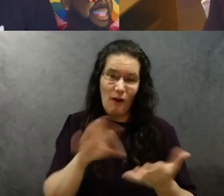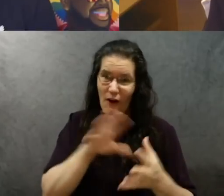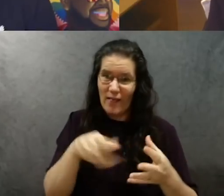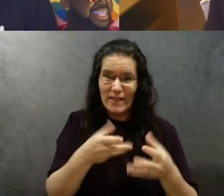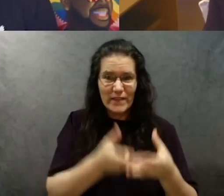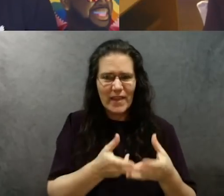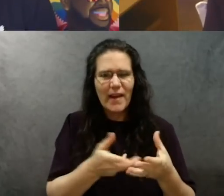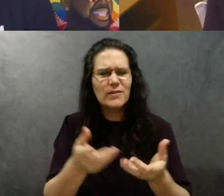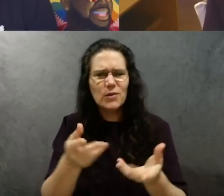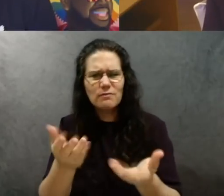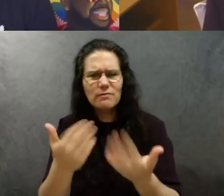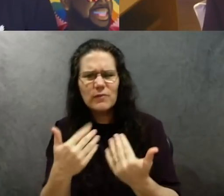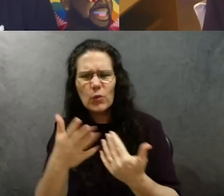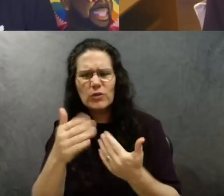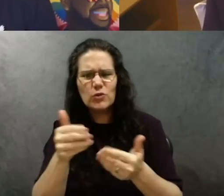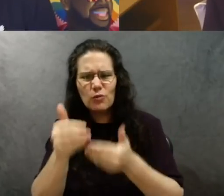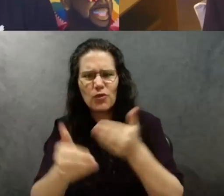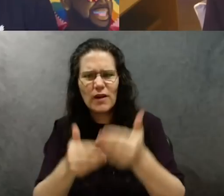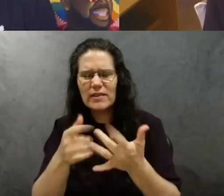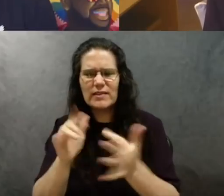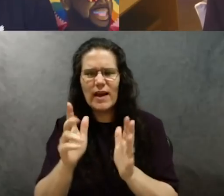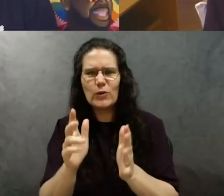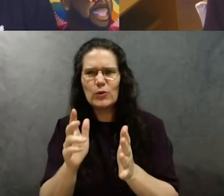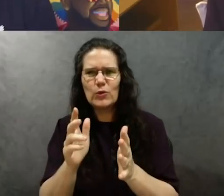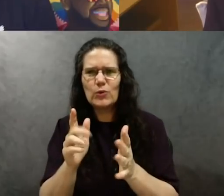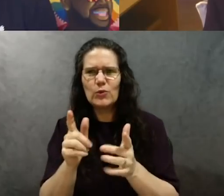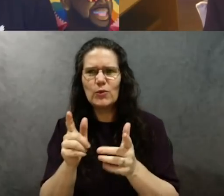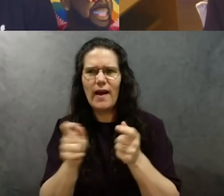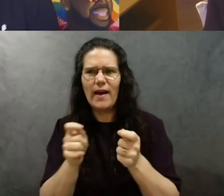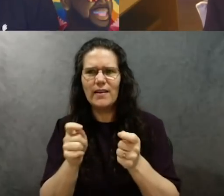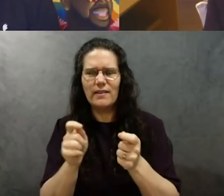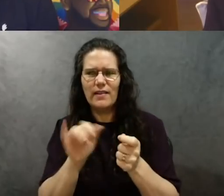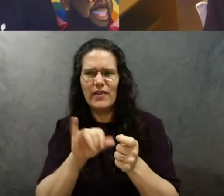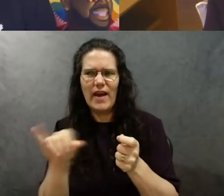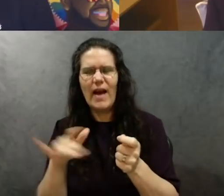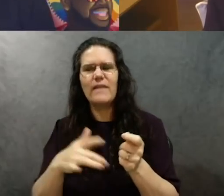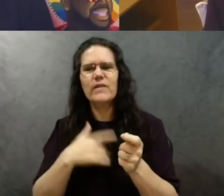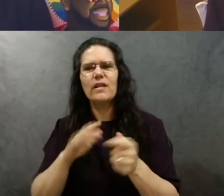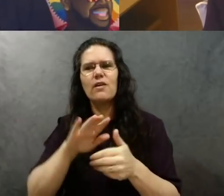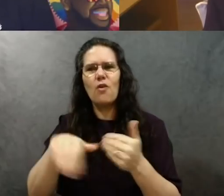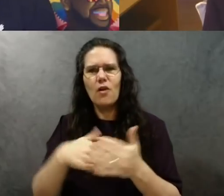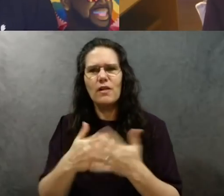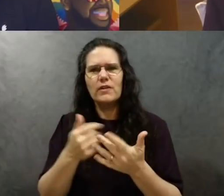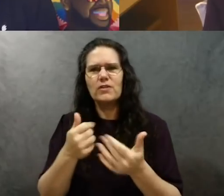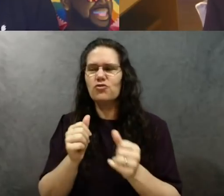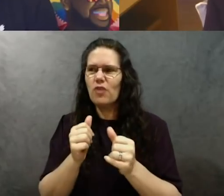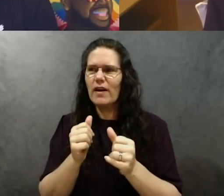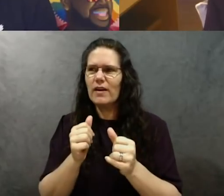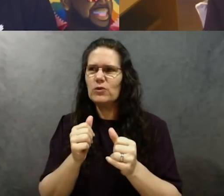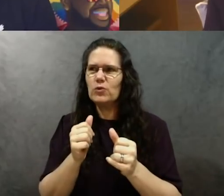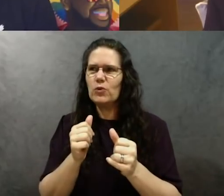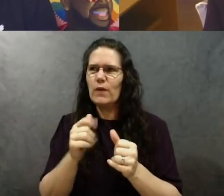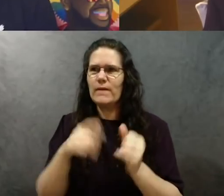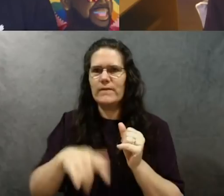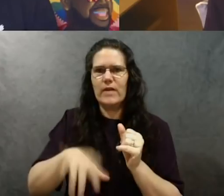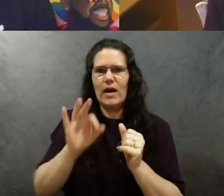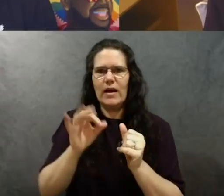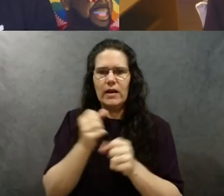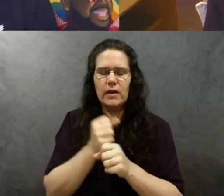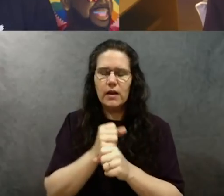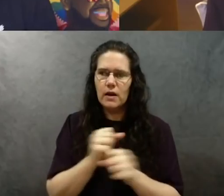What's your process? Because I feel like we're all trying to find a way, find a refuge in this.